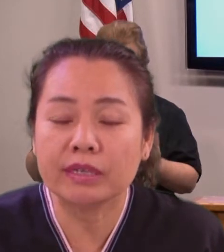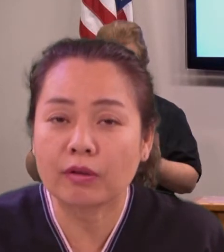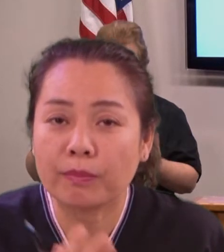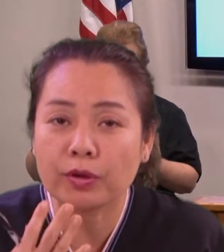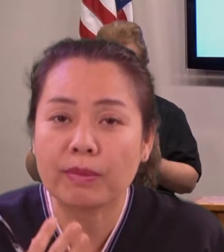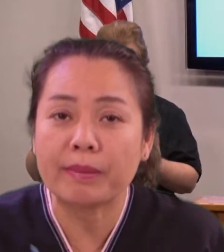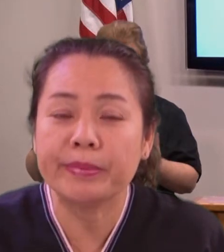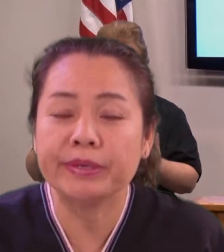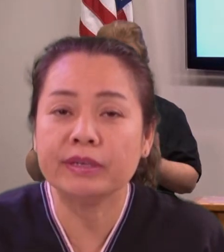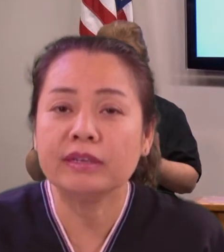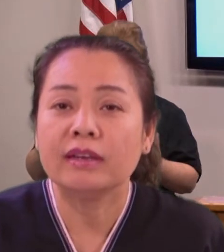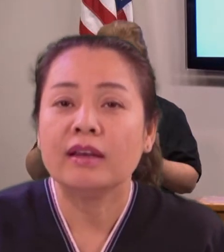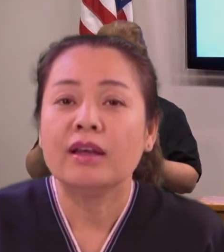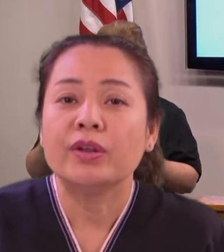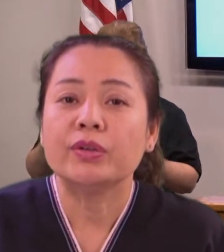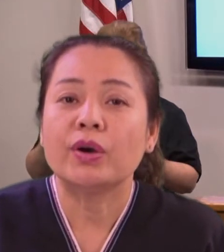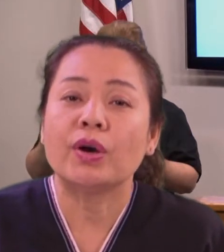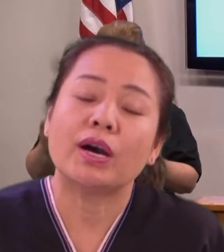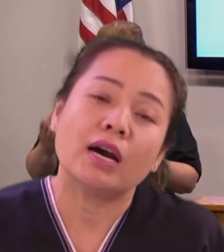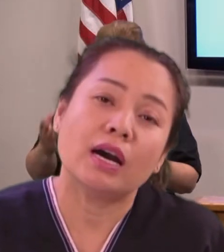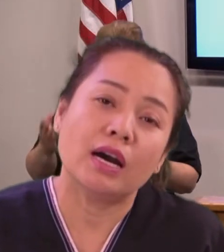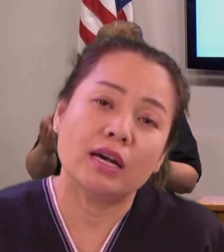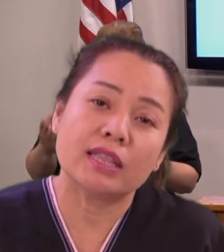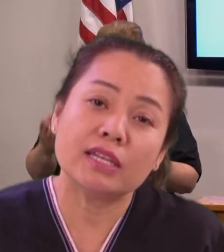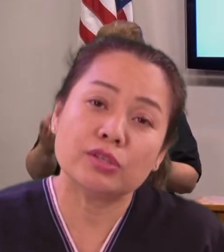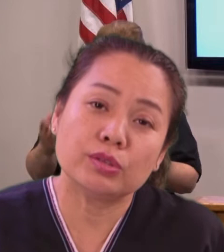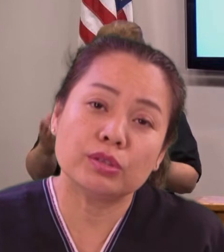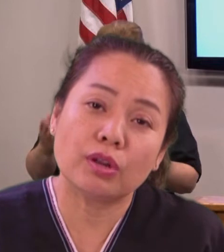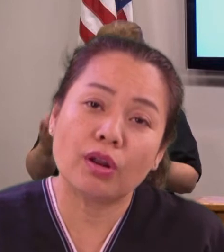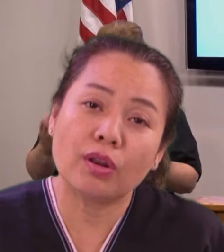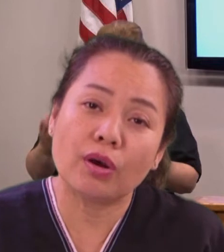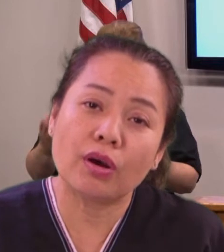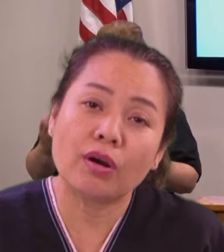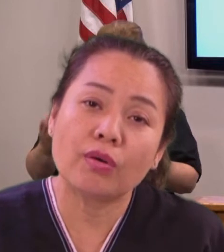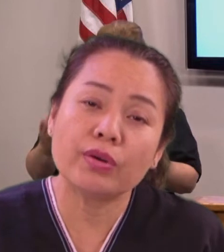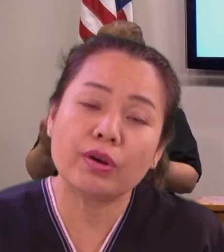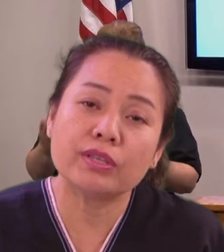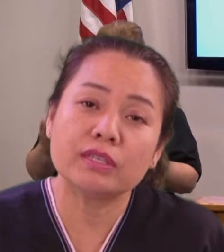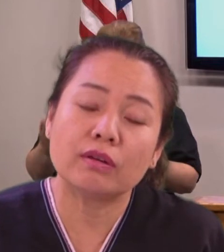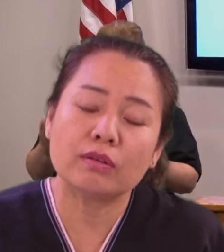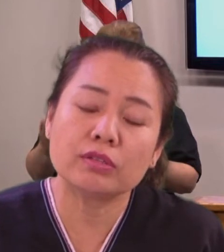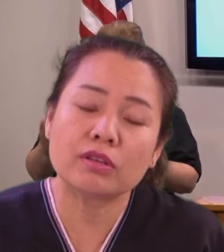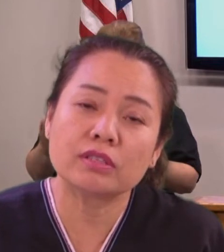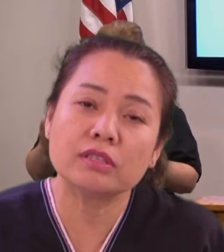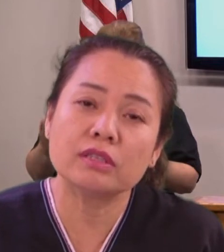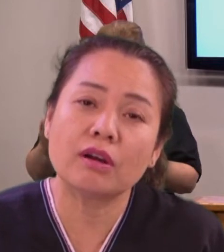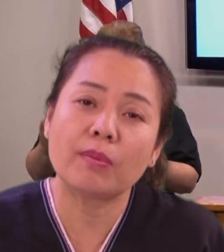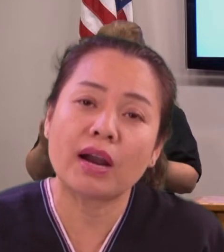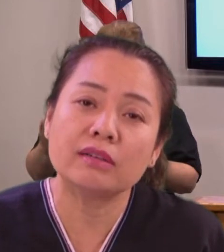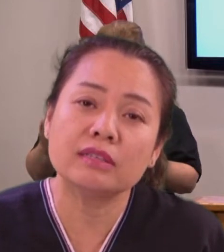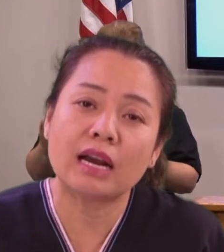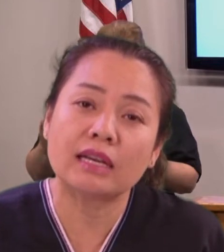money. We have we pay for